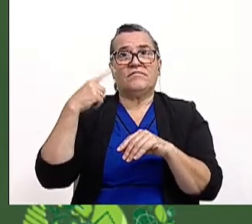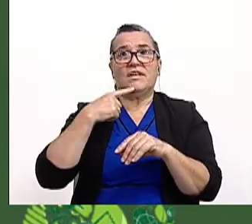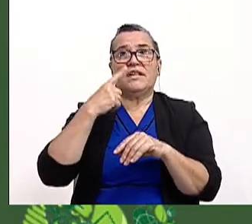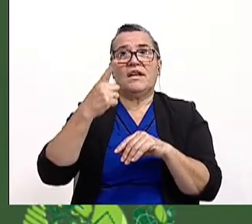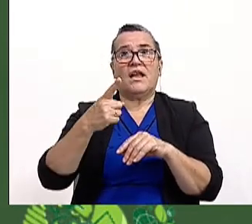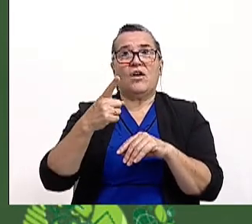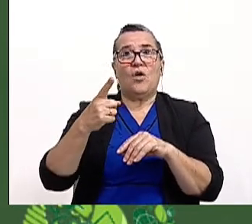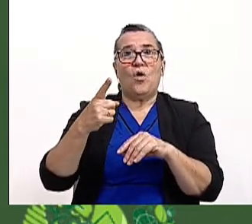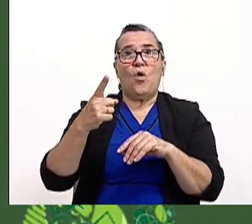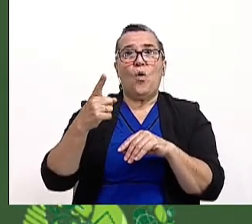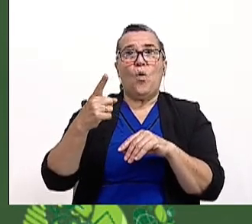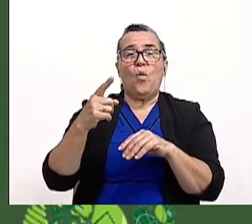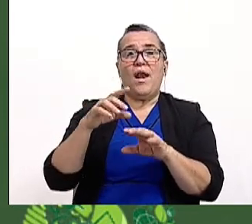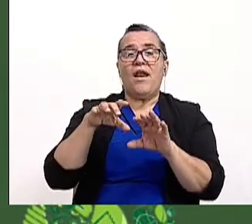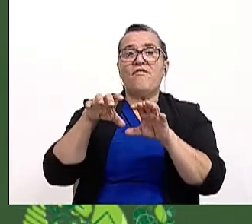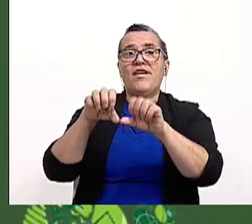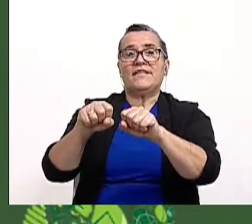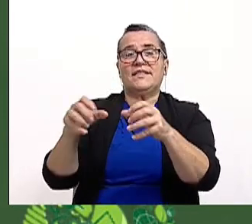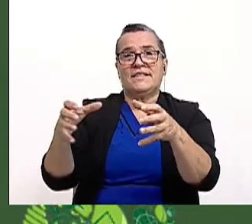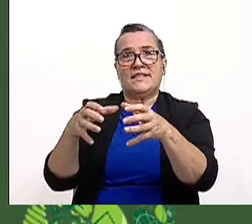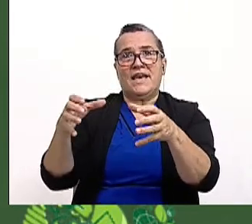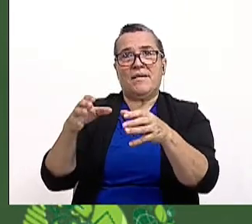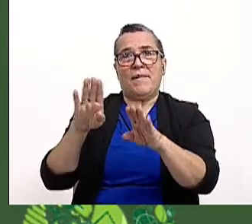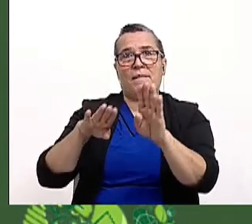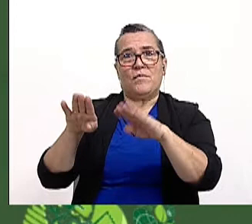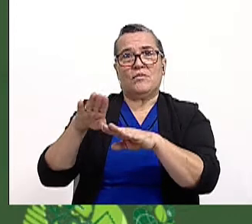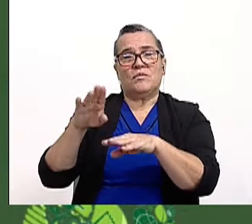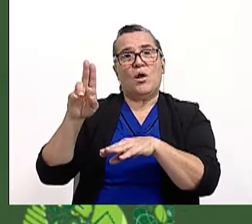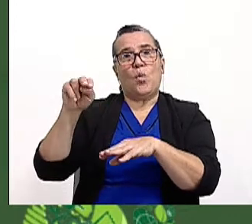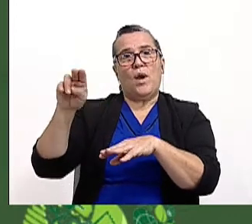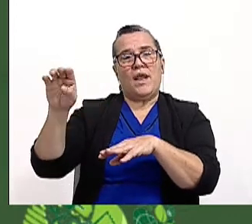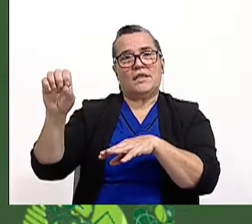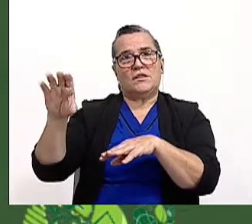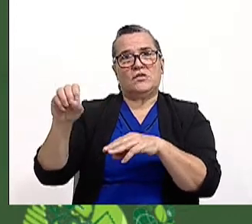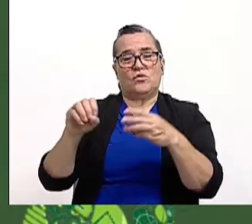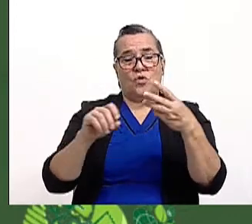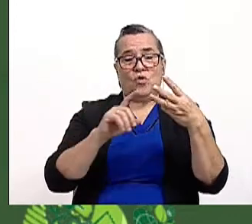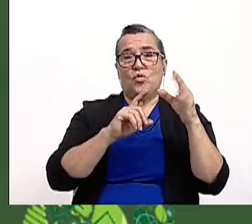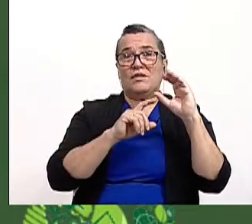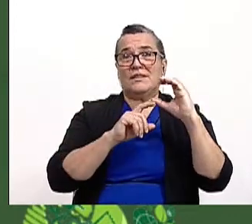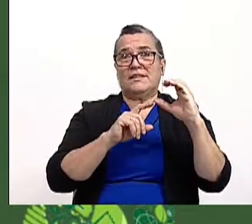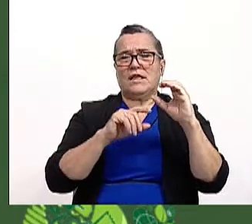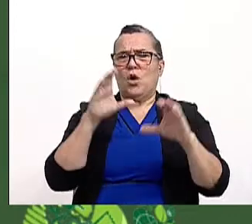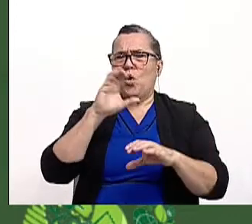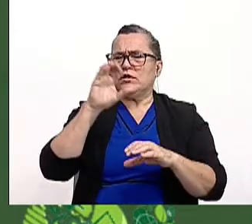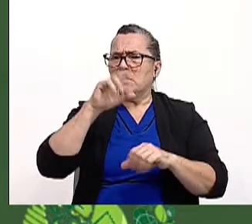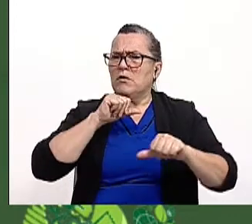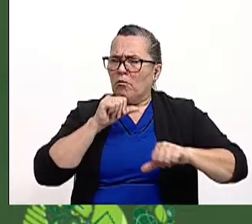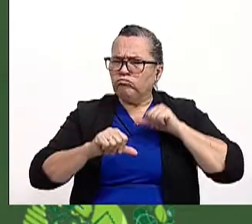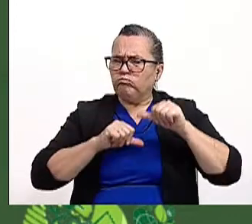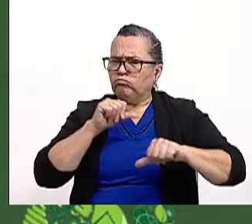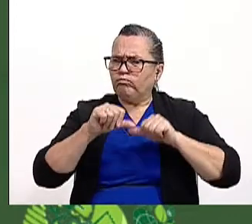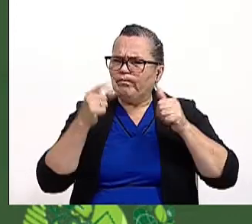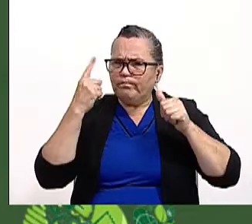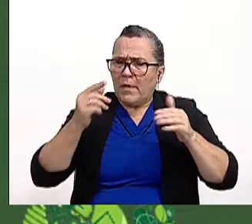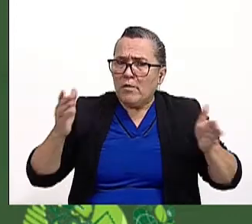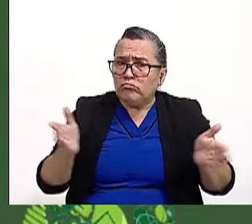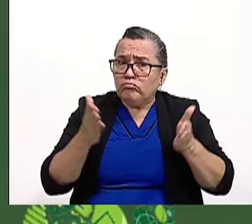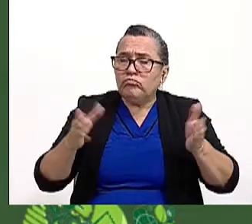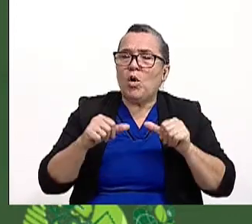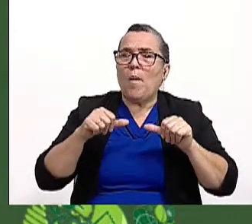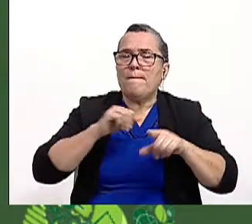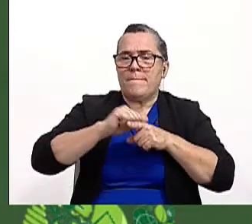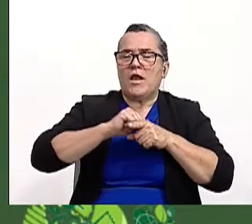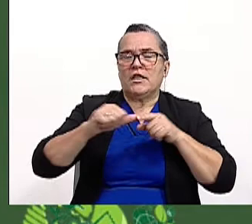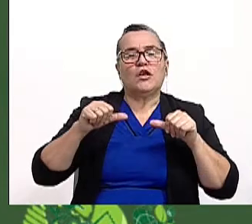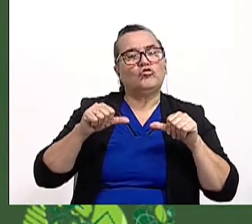UNESCO. And option C, Costa Rica has made great efforts to promote sustainable